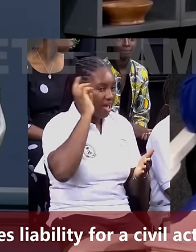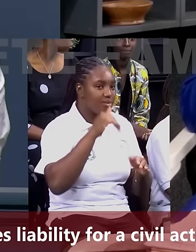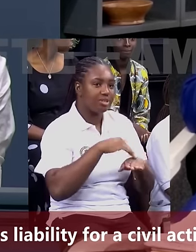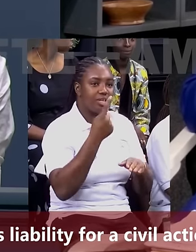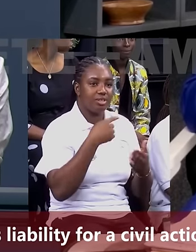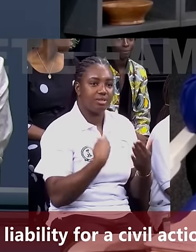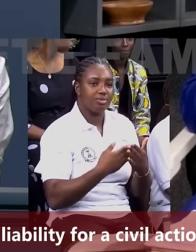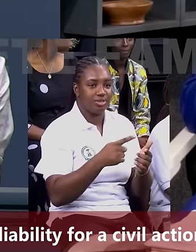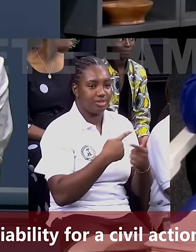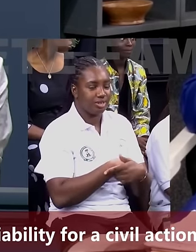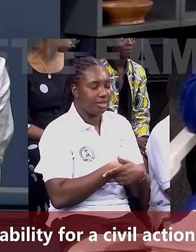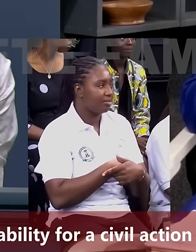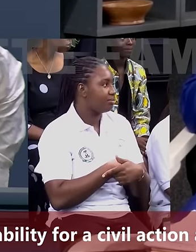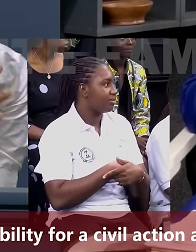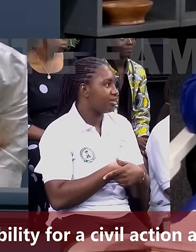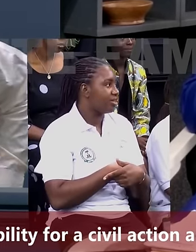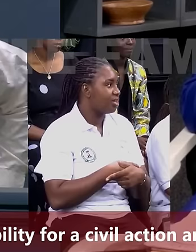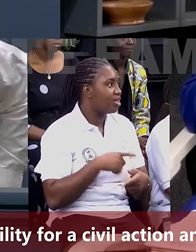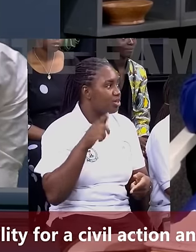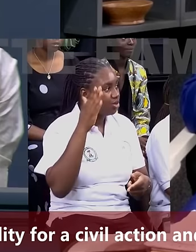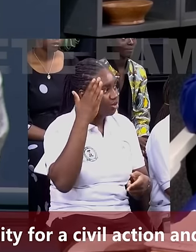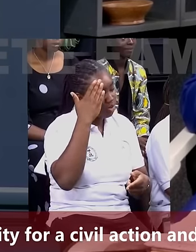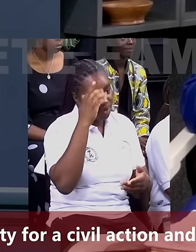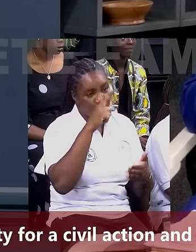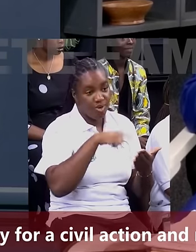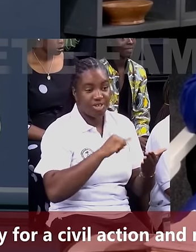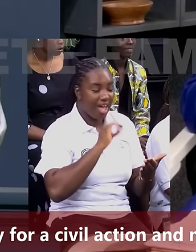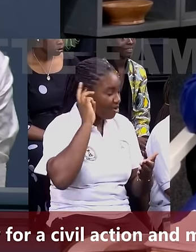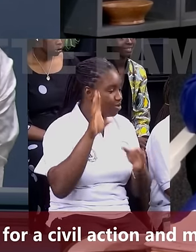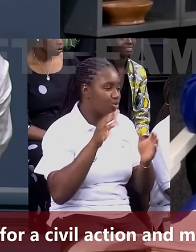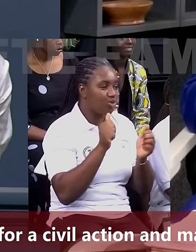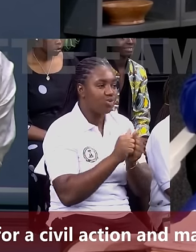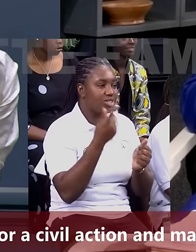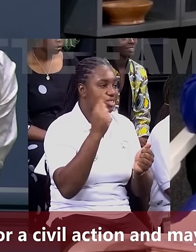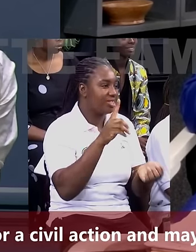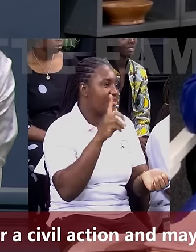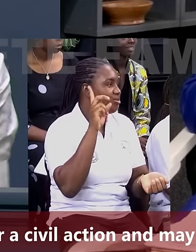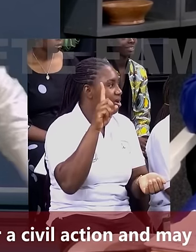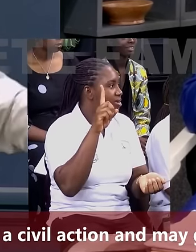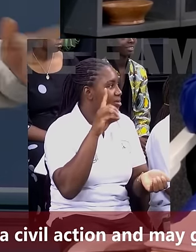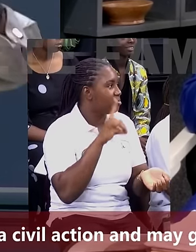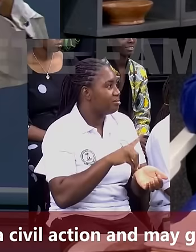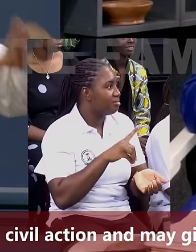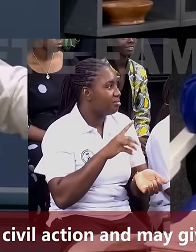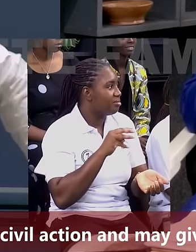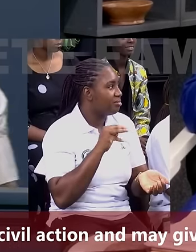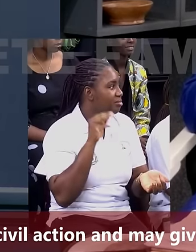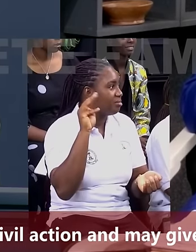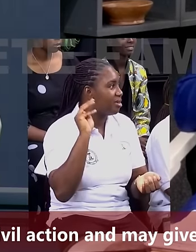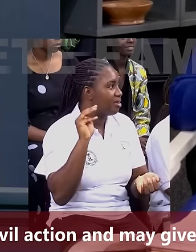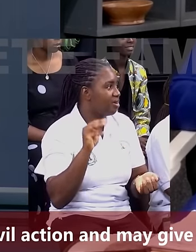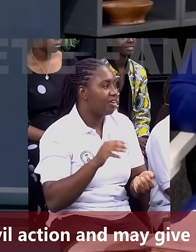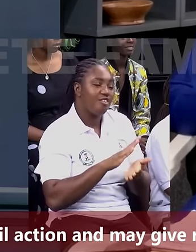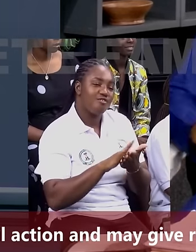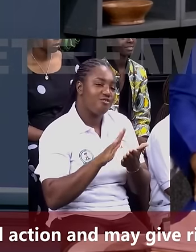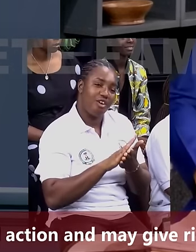today. When I know what I go do with the 1 million naira, when I go forgive me, what I won't